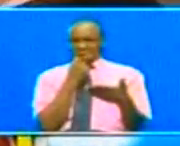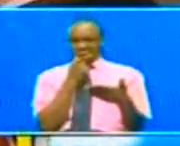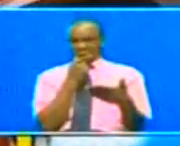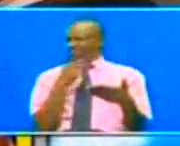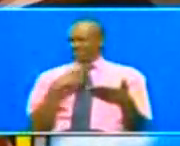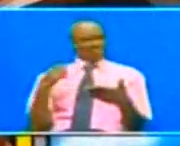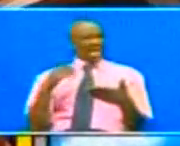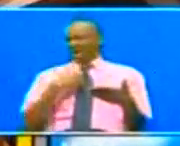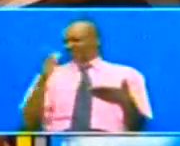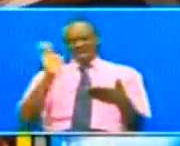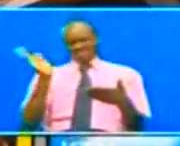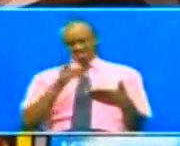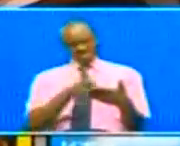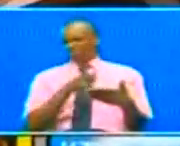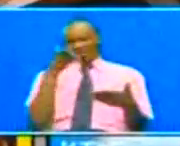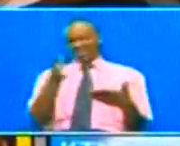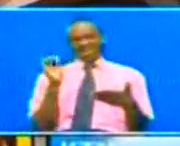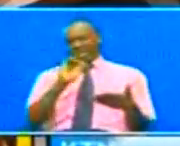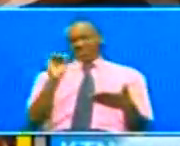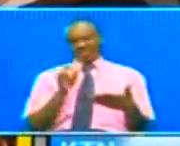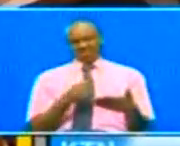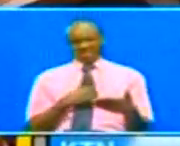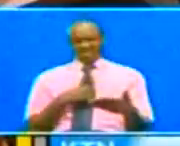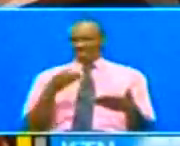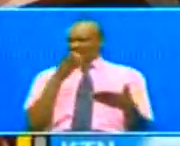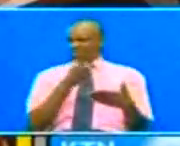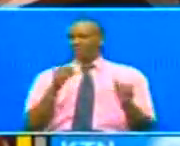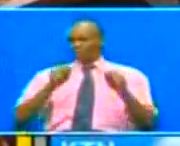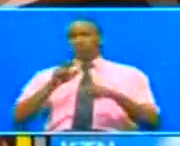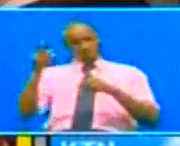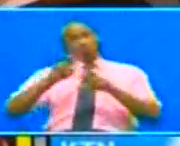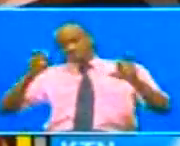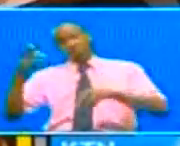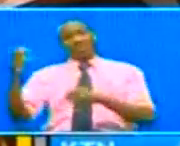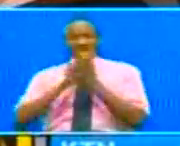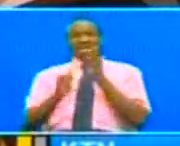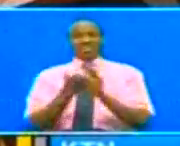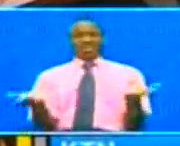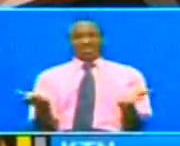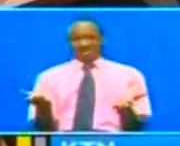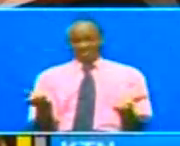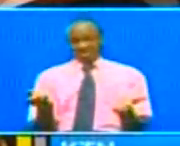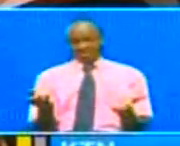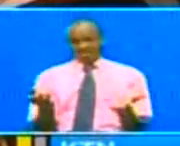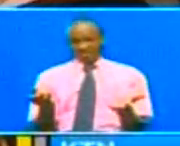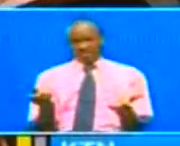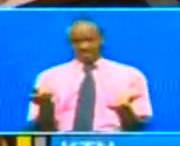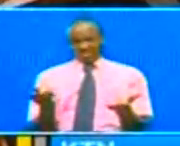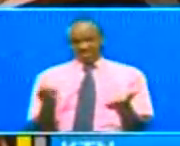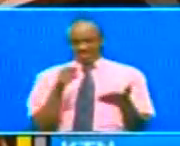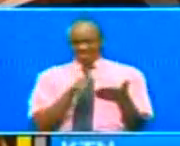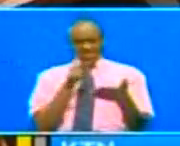Have a convent like we that. Don't have a convent here. You can even walk around. There is no convent here. If this